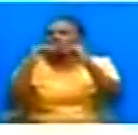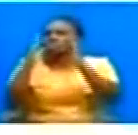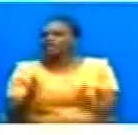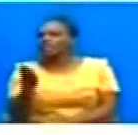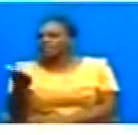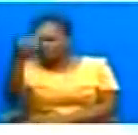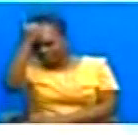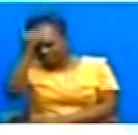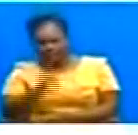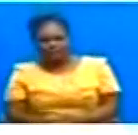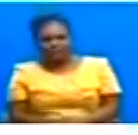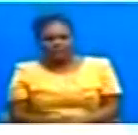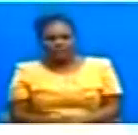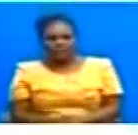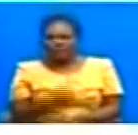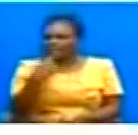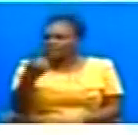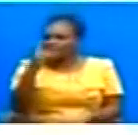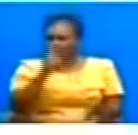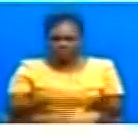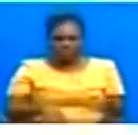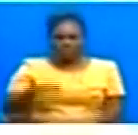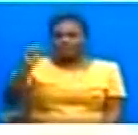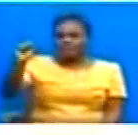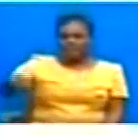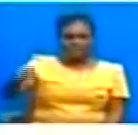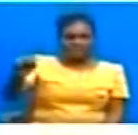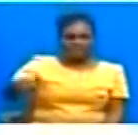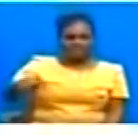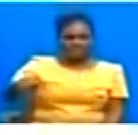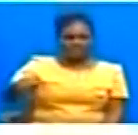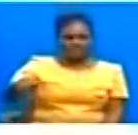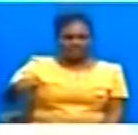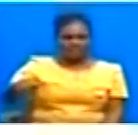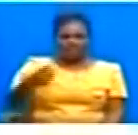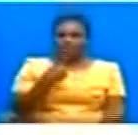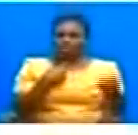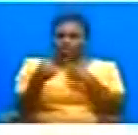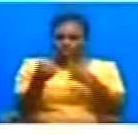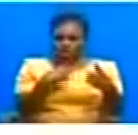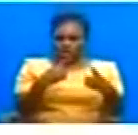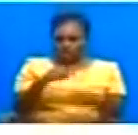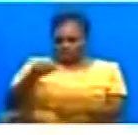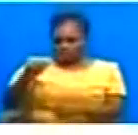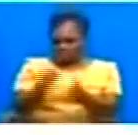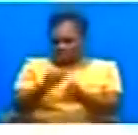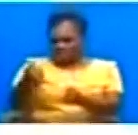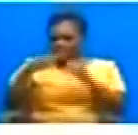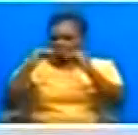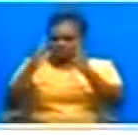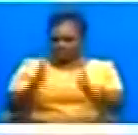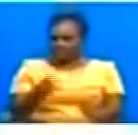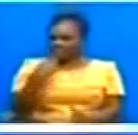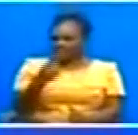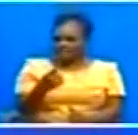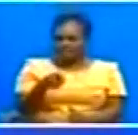ground in the school? What did they tell you? Yes, in fact, we spoke on the side with some of the teachers. They